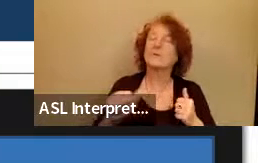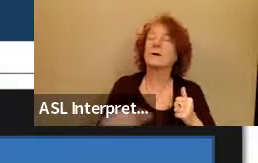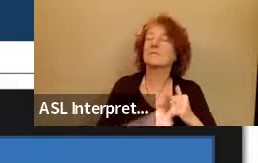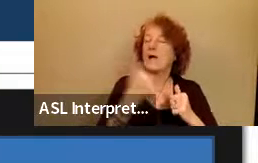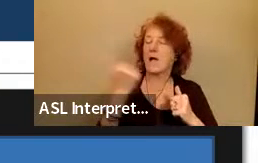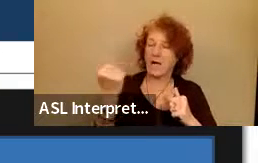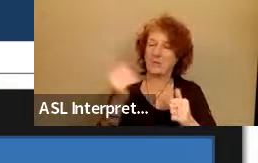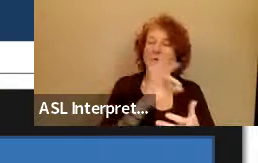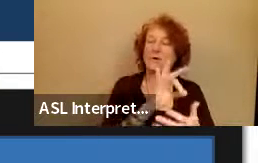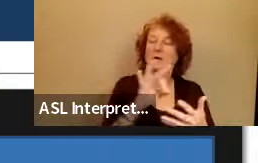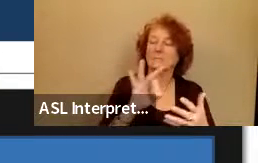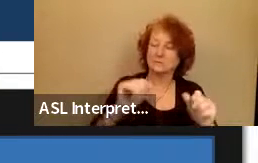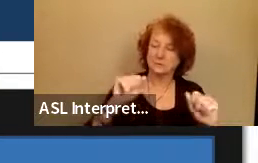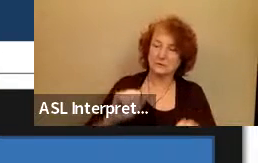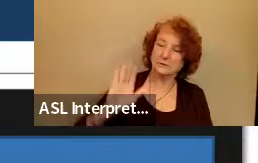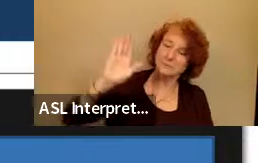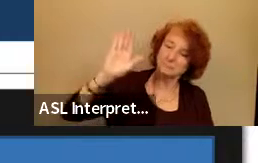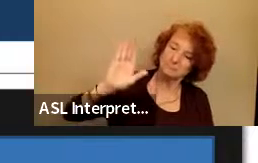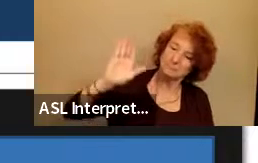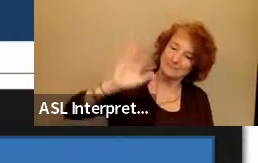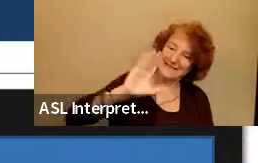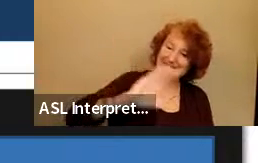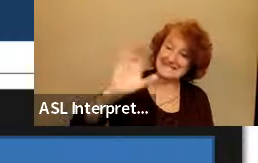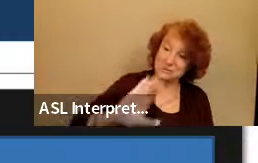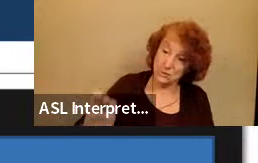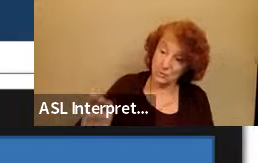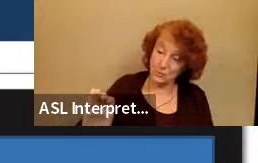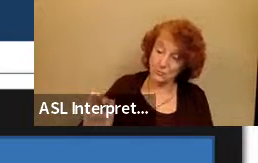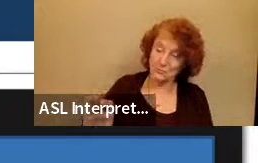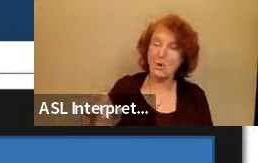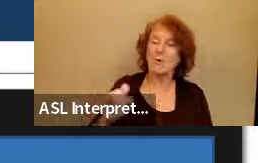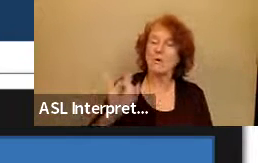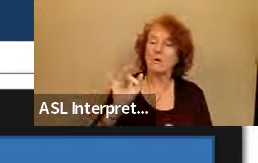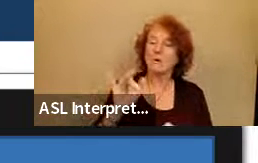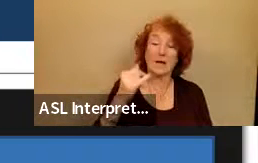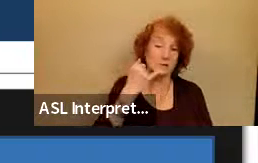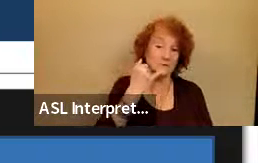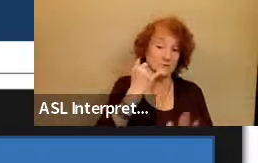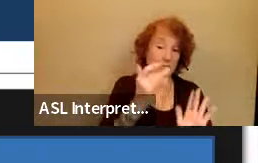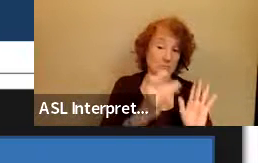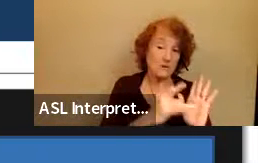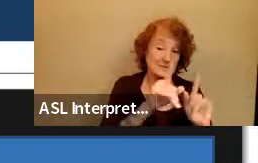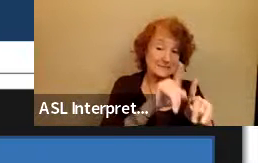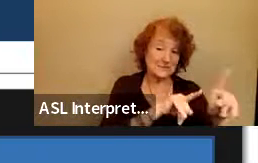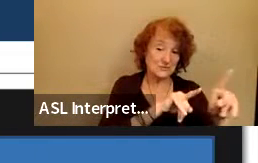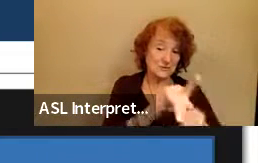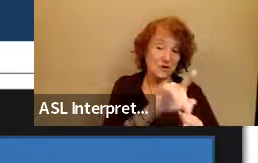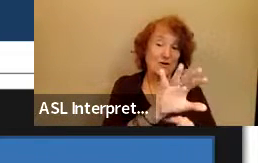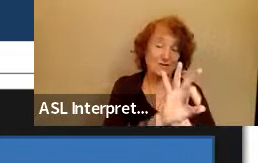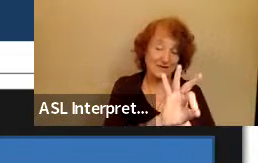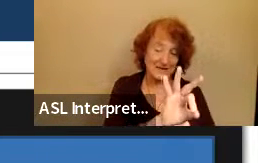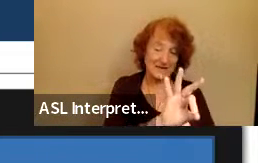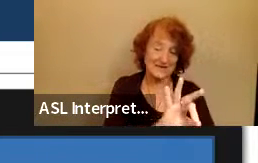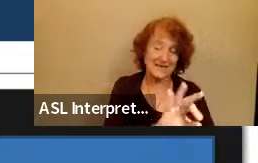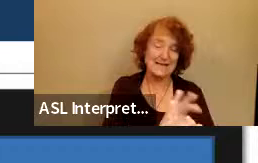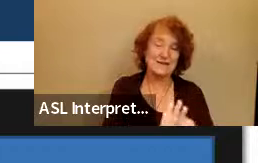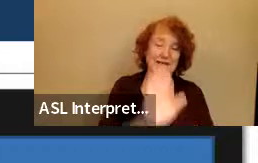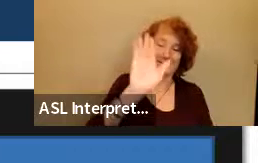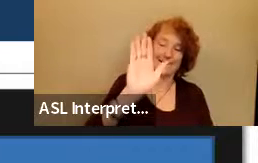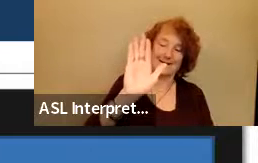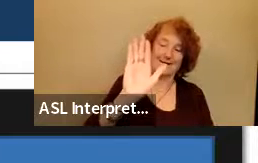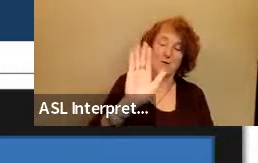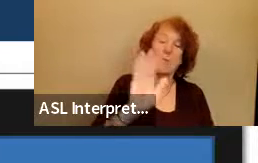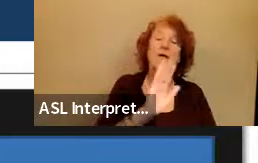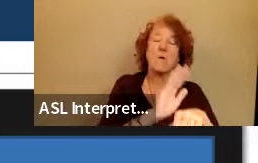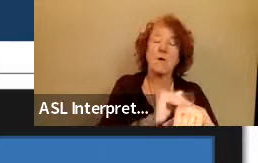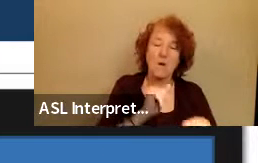by raising your hand in Zoom or pressing *9 on your phone. We will call on people in the order of when the hand